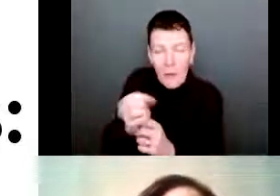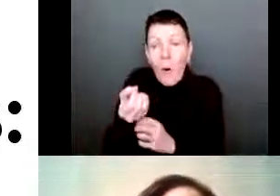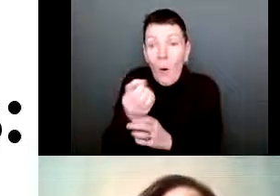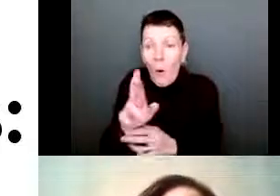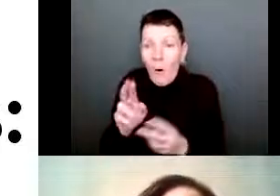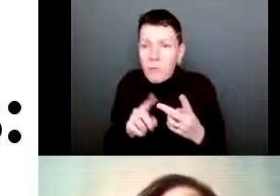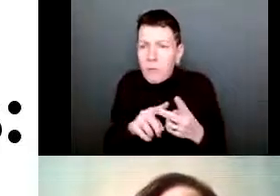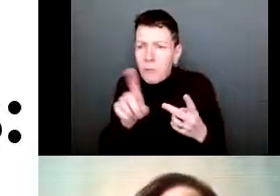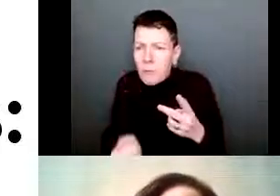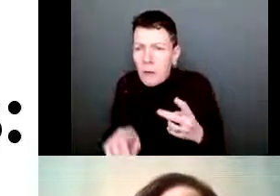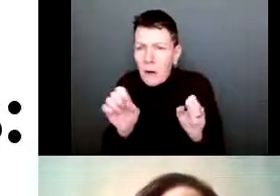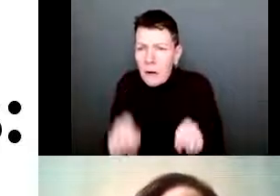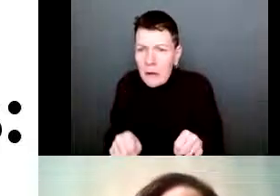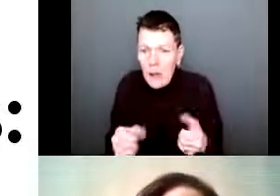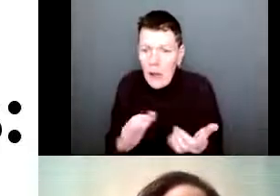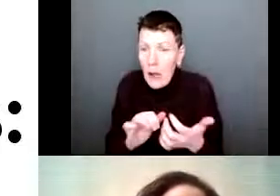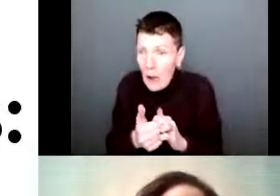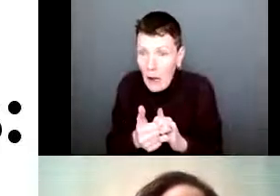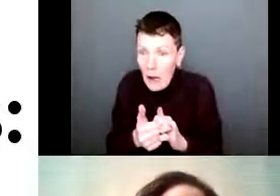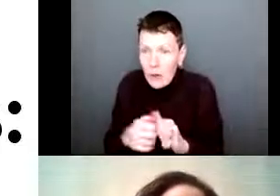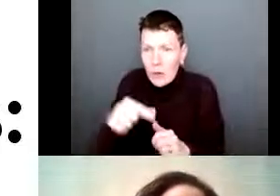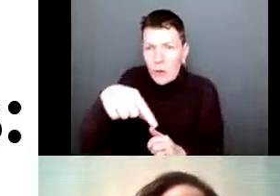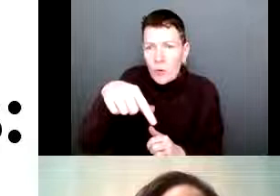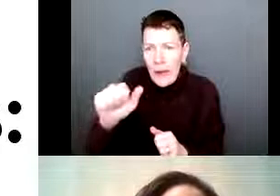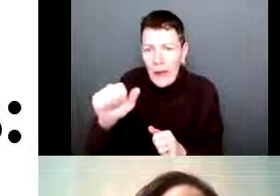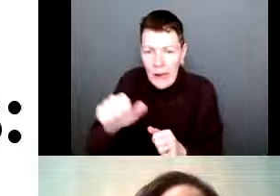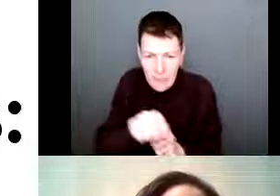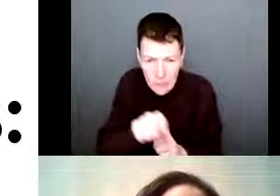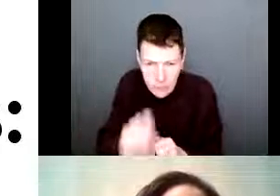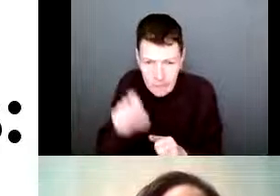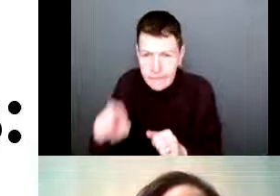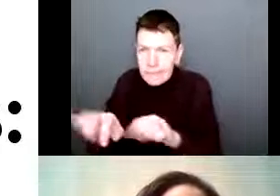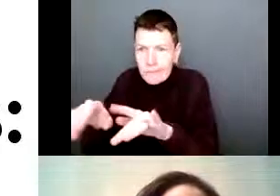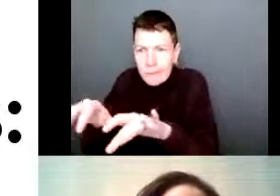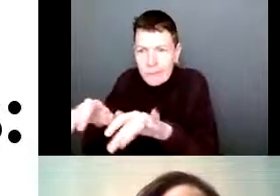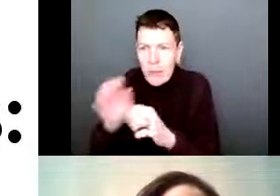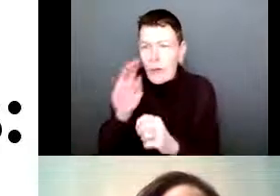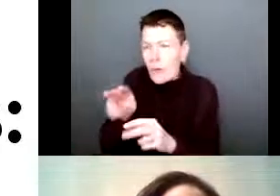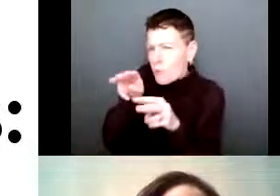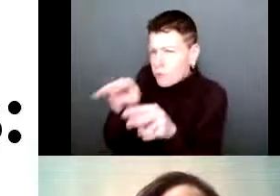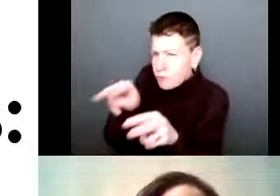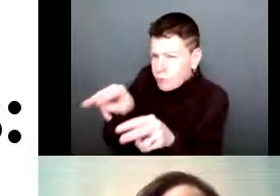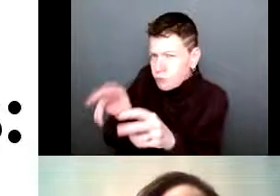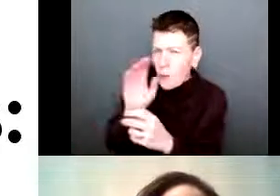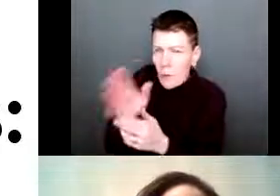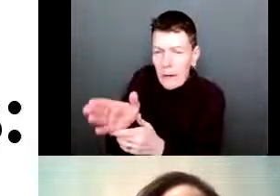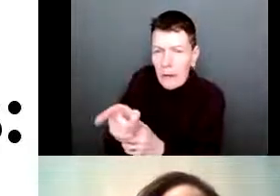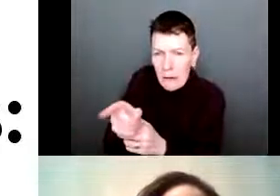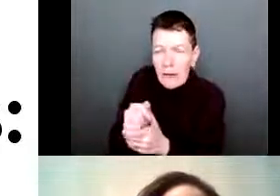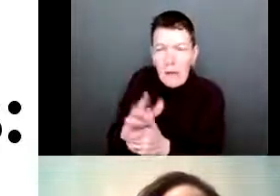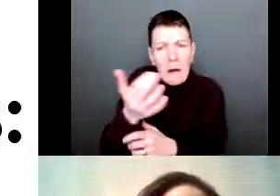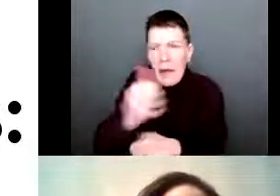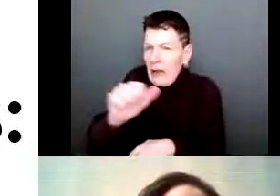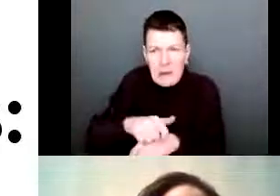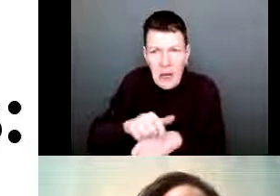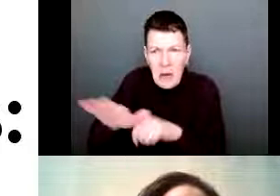put your question in the Q&A box and we'll be monitoring that. You can do it at any time throughout